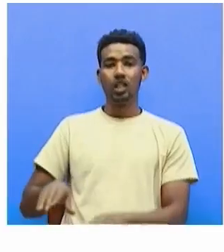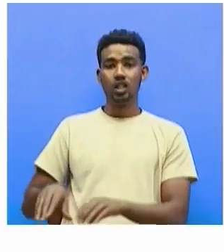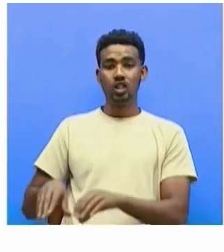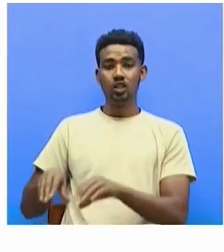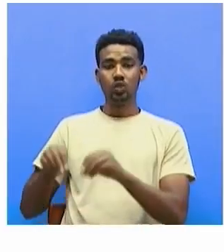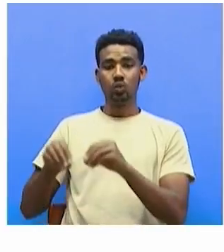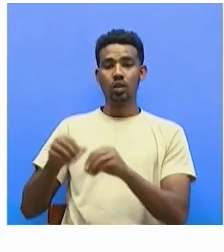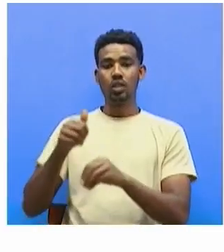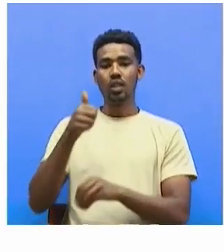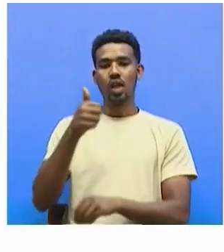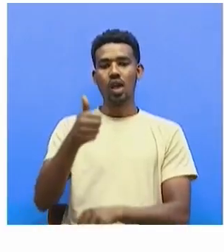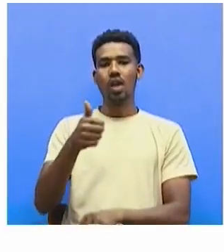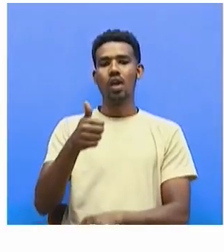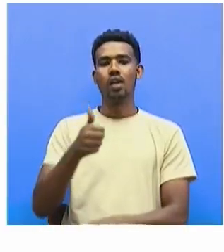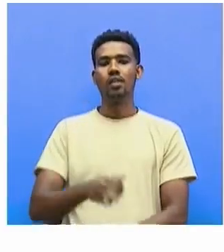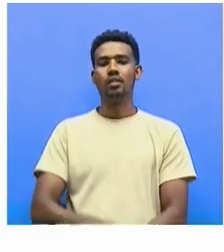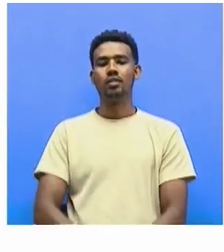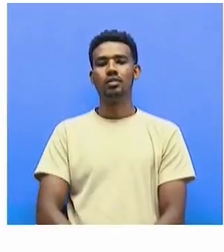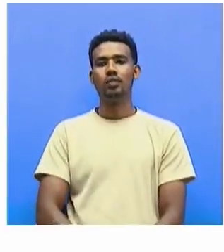what